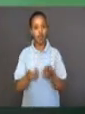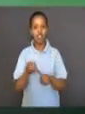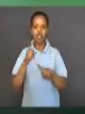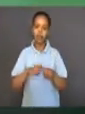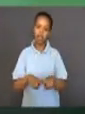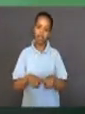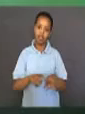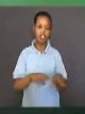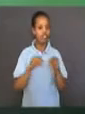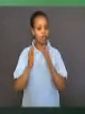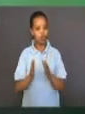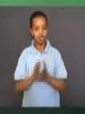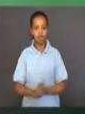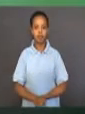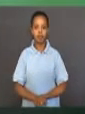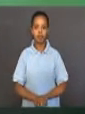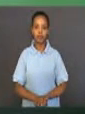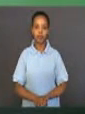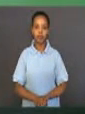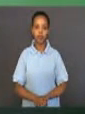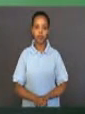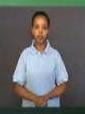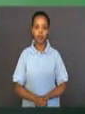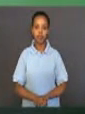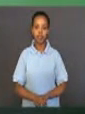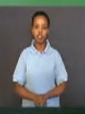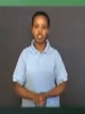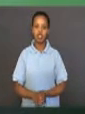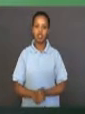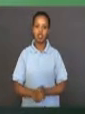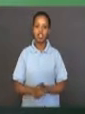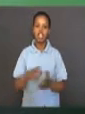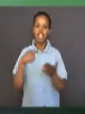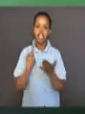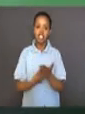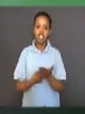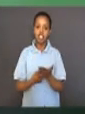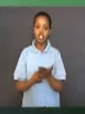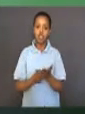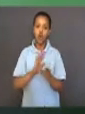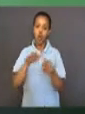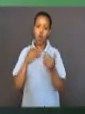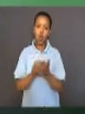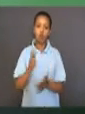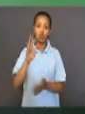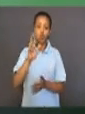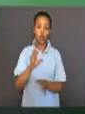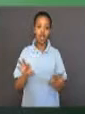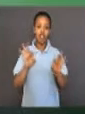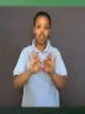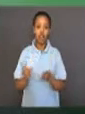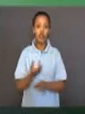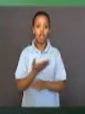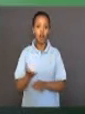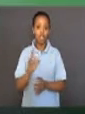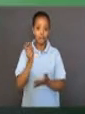Welcome back, students. Were you able to name all 3